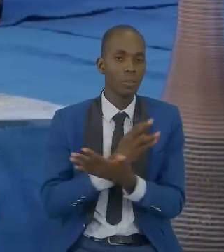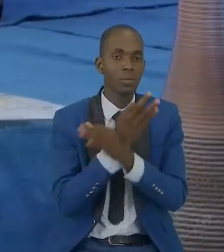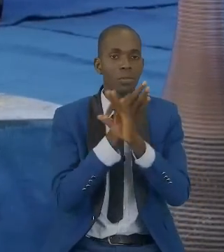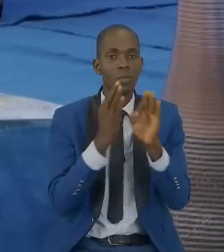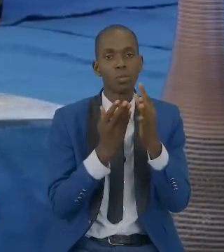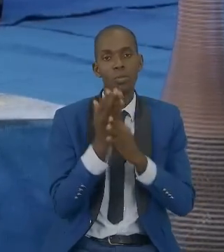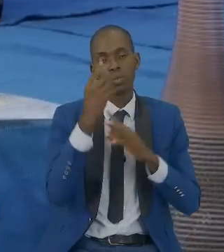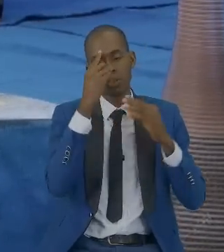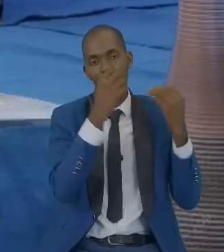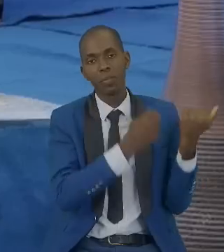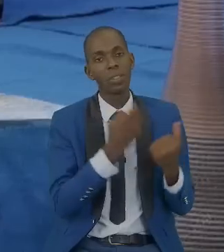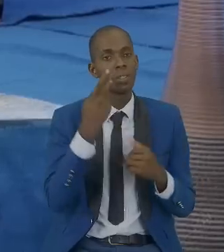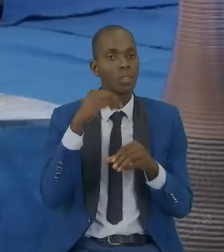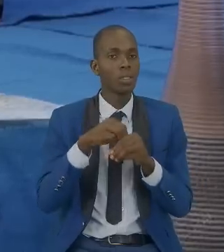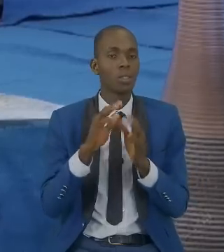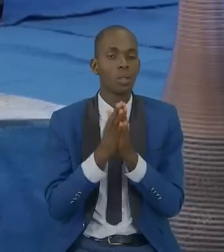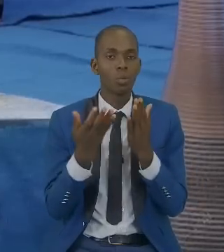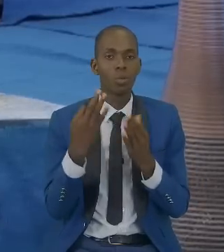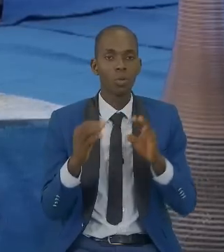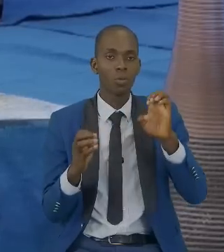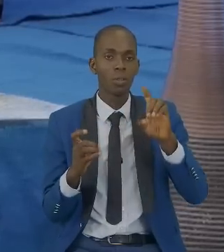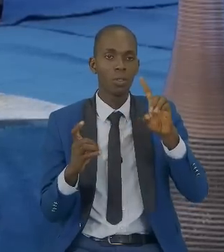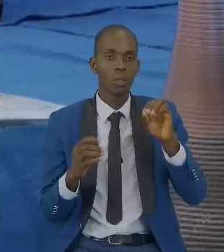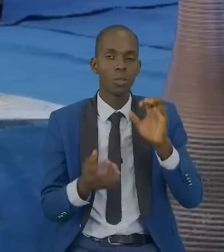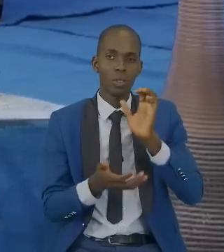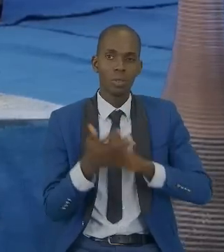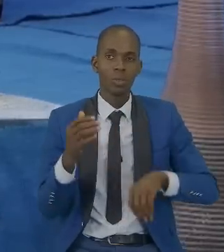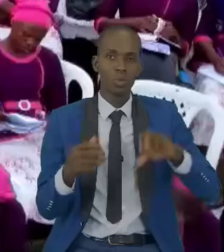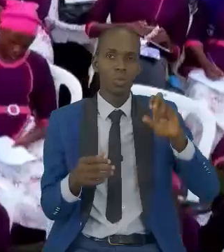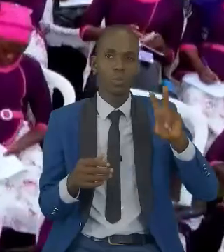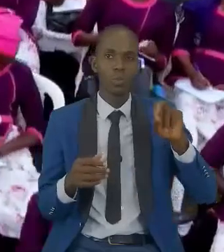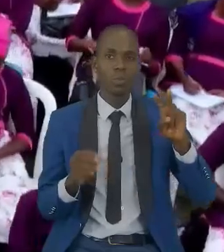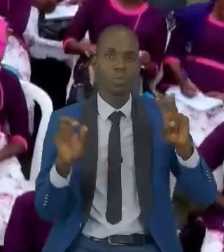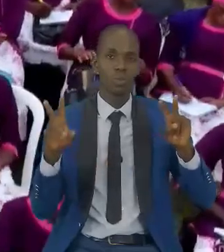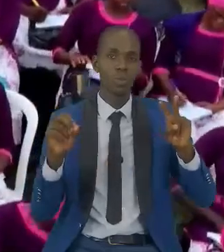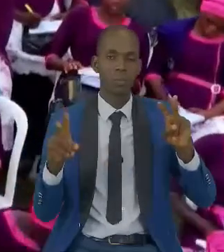We're looking at Exodus chapter 12, reading from verse 12.